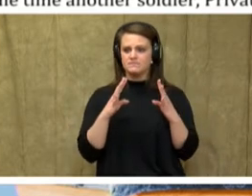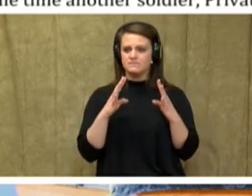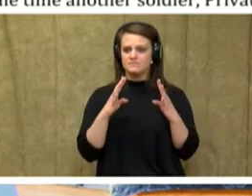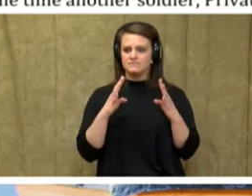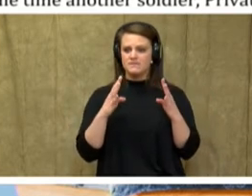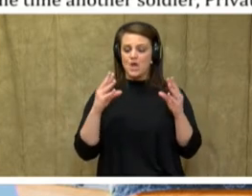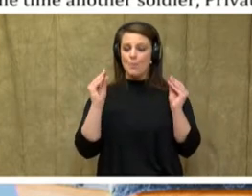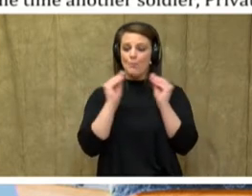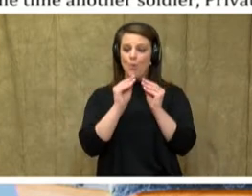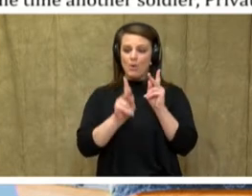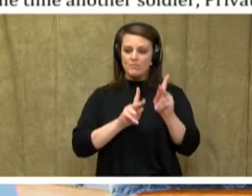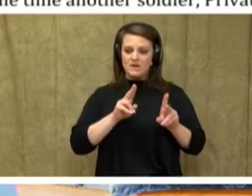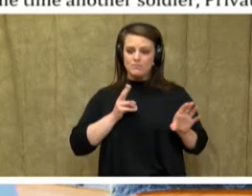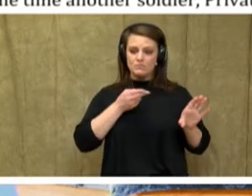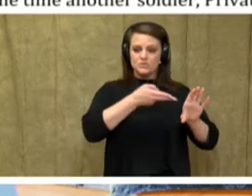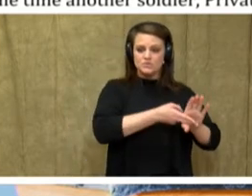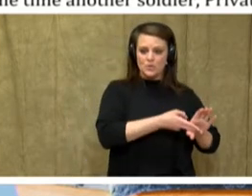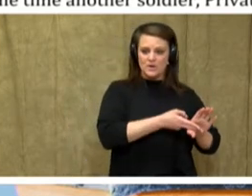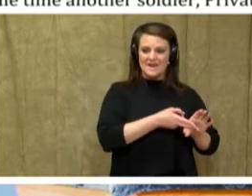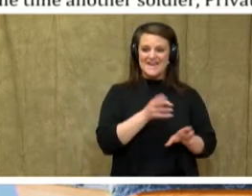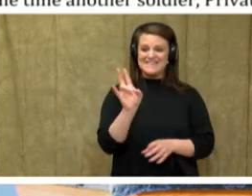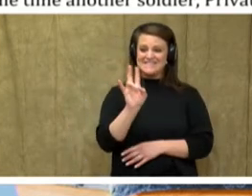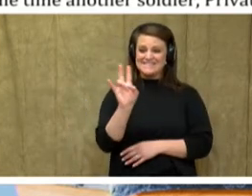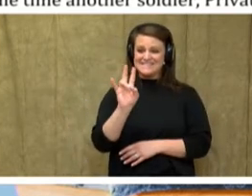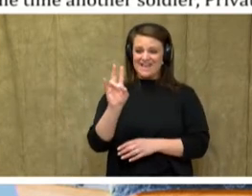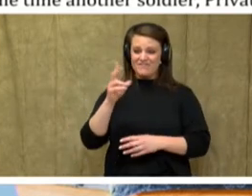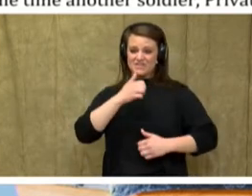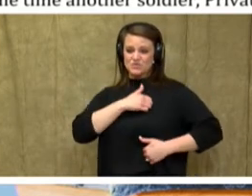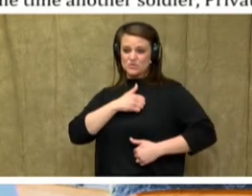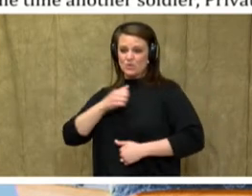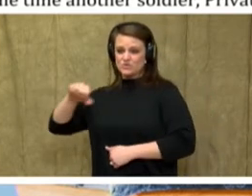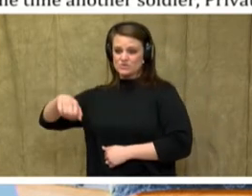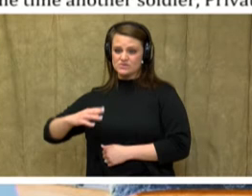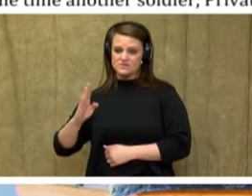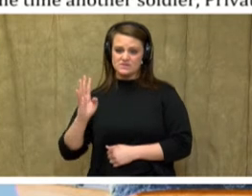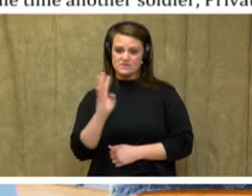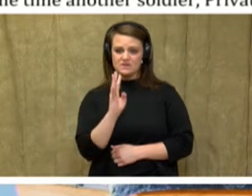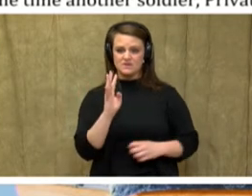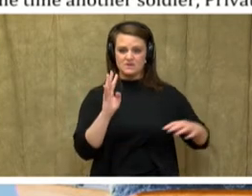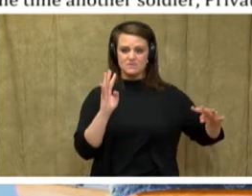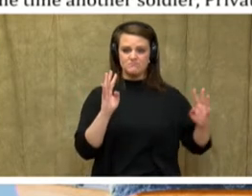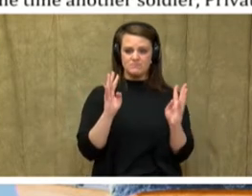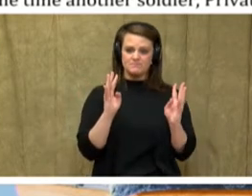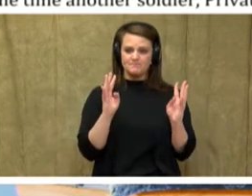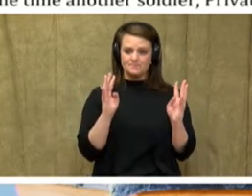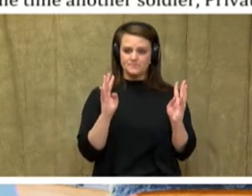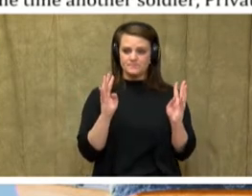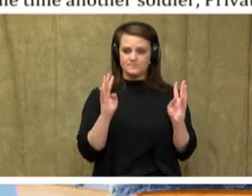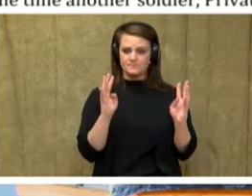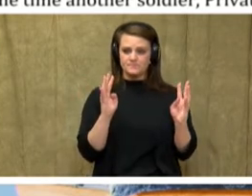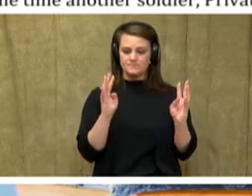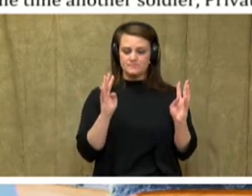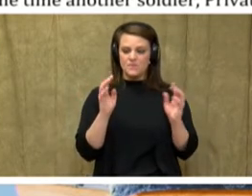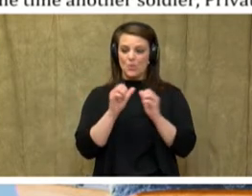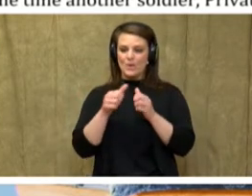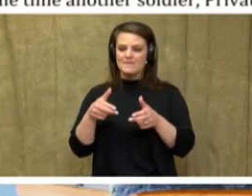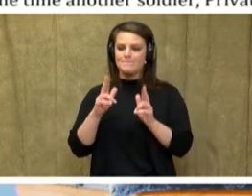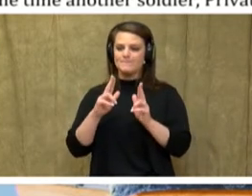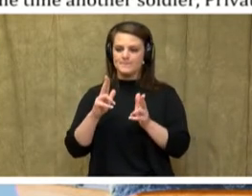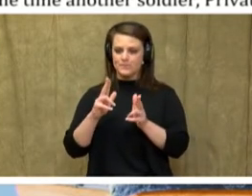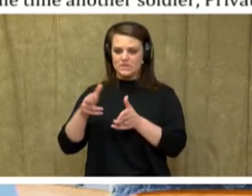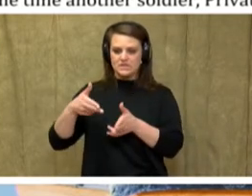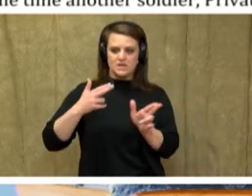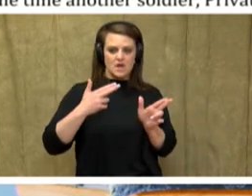a rough back and forth, more people joining in, and 7 soldiers came out to face the people of the town with their muskets. A